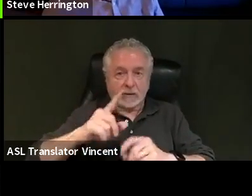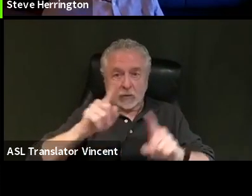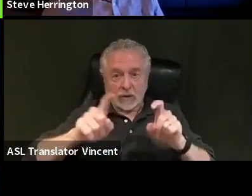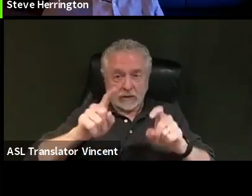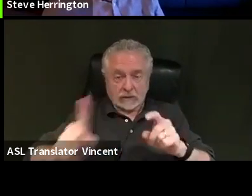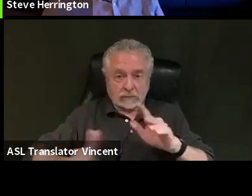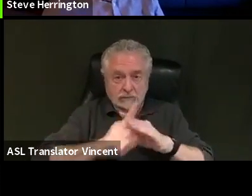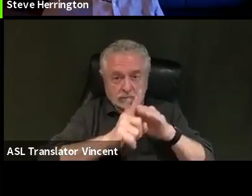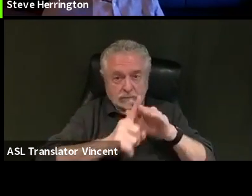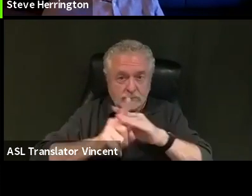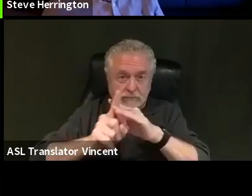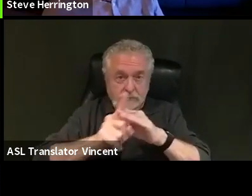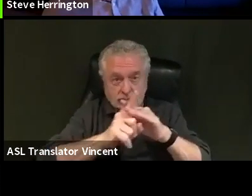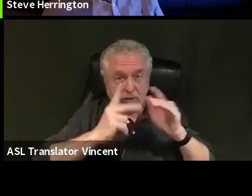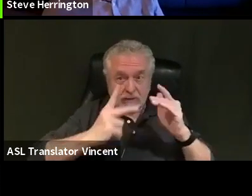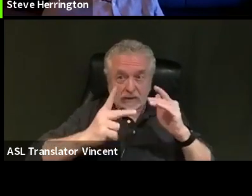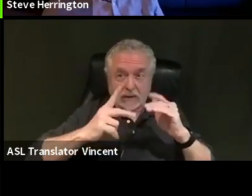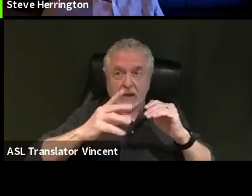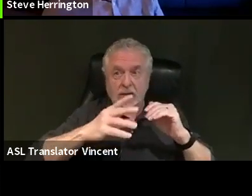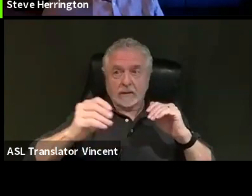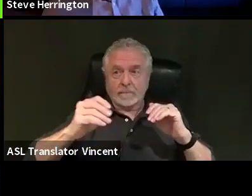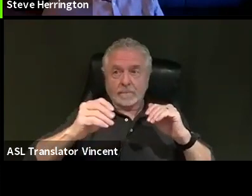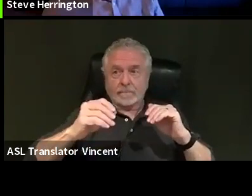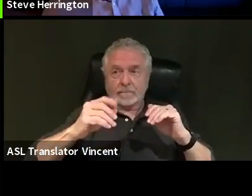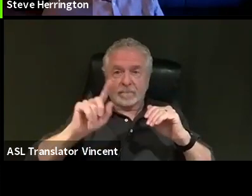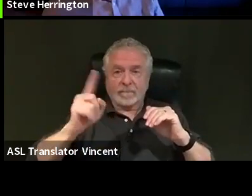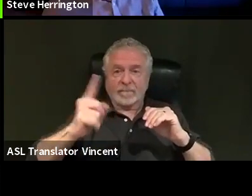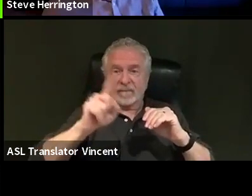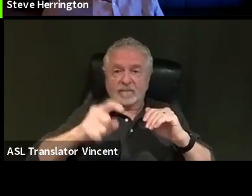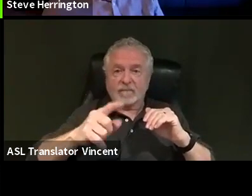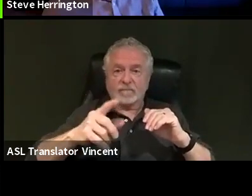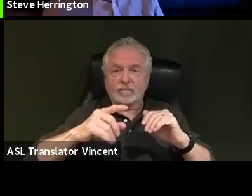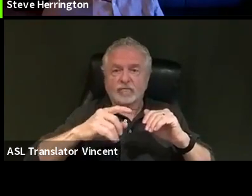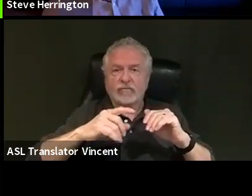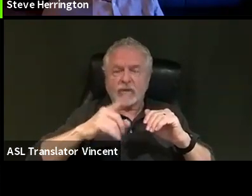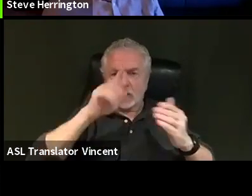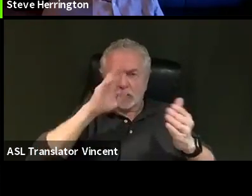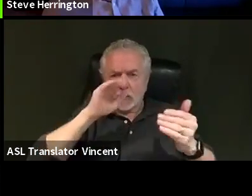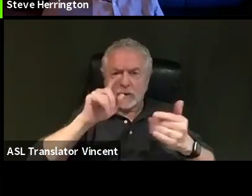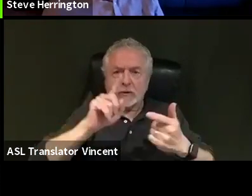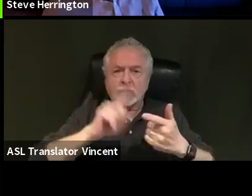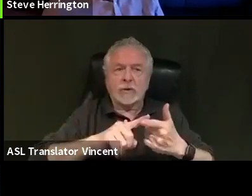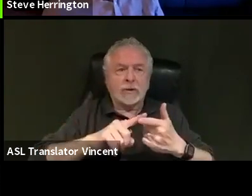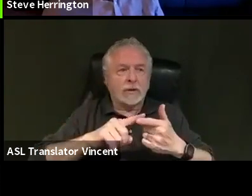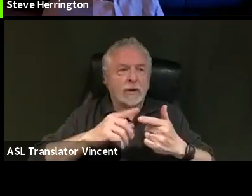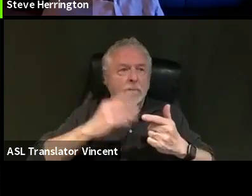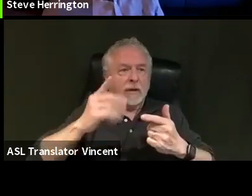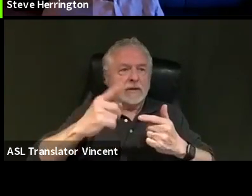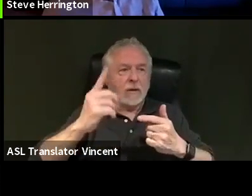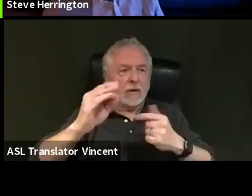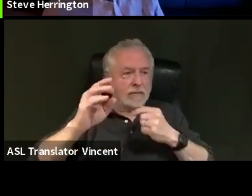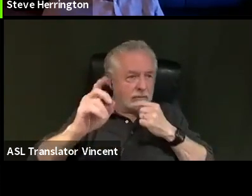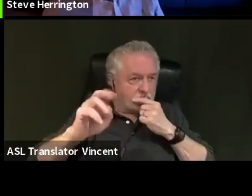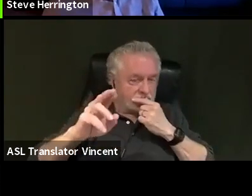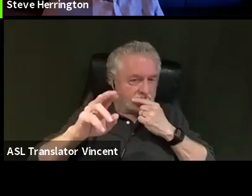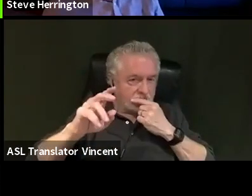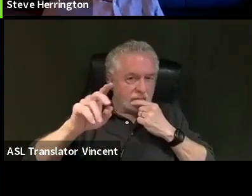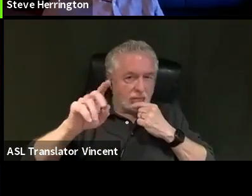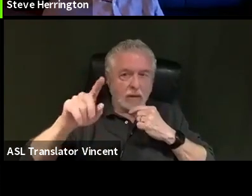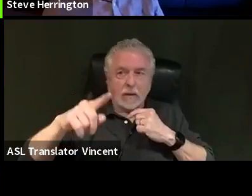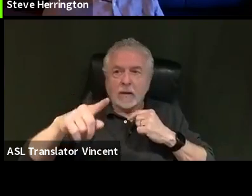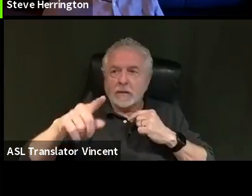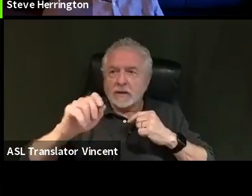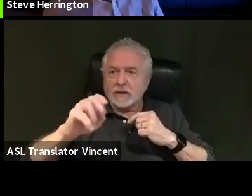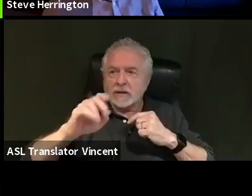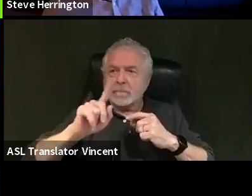questions come in, so we appreciate that. And for the first question, I was hoping to pass this one off to Dr. Prasowski. This